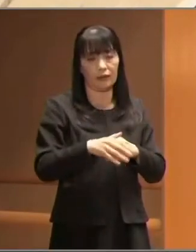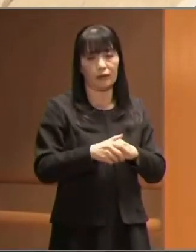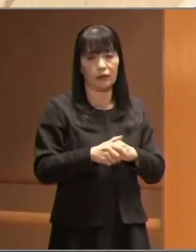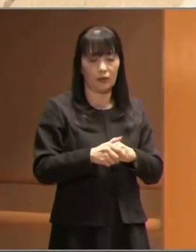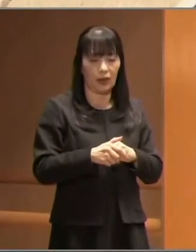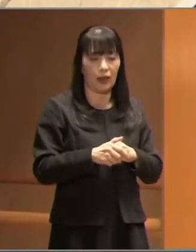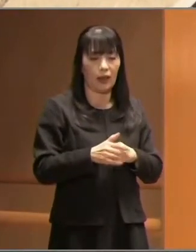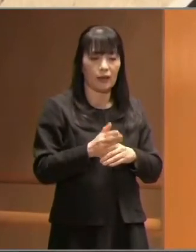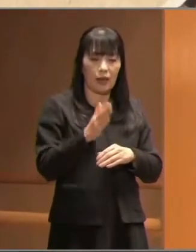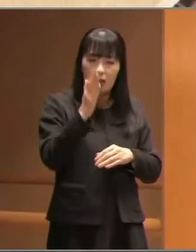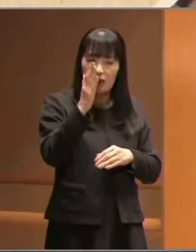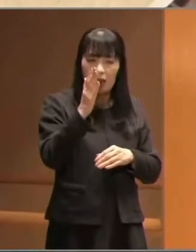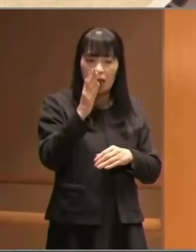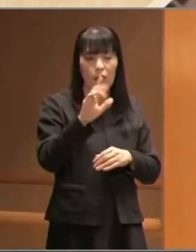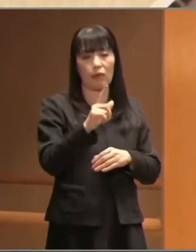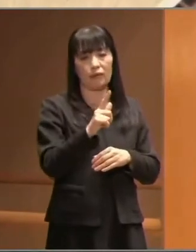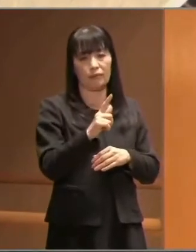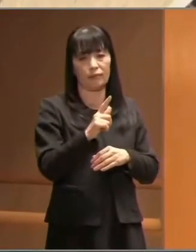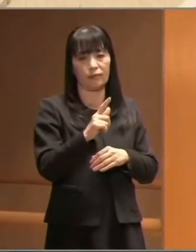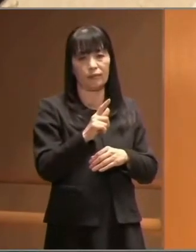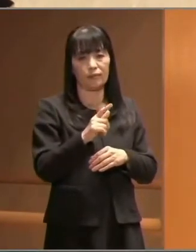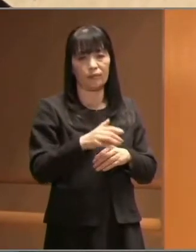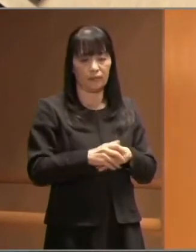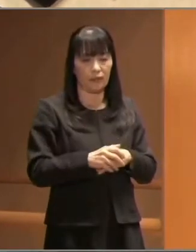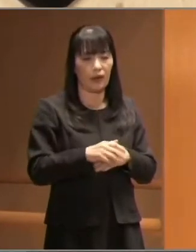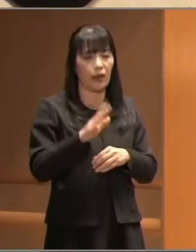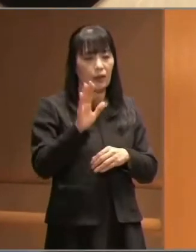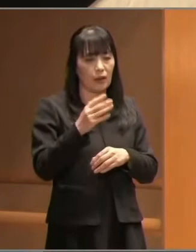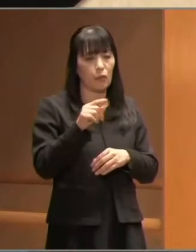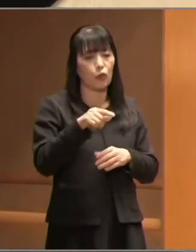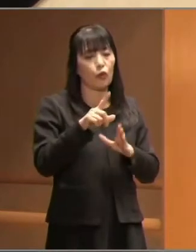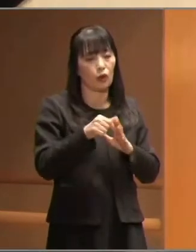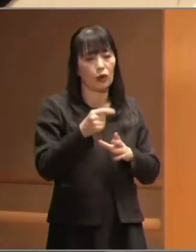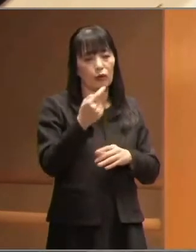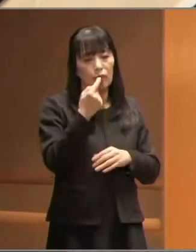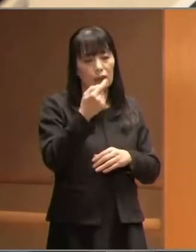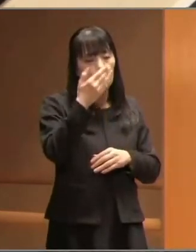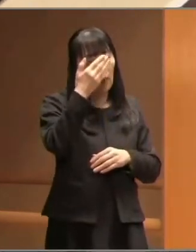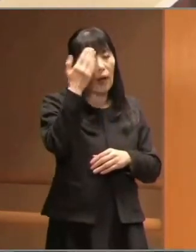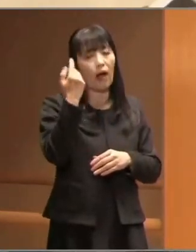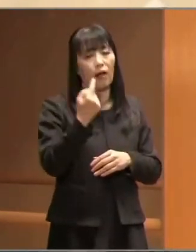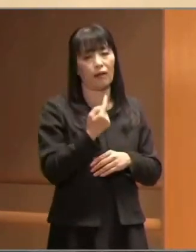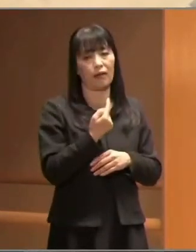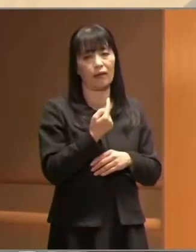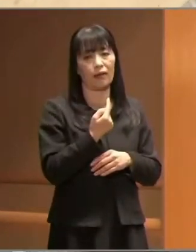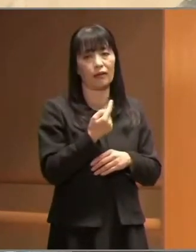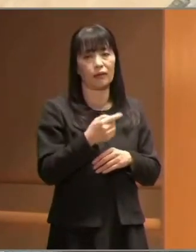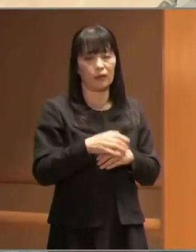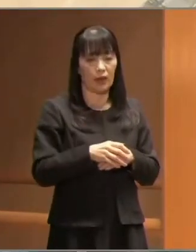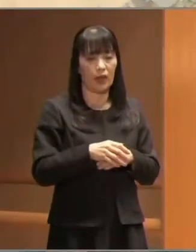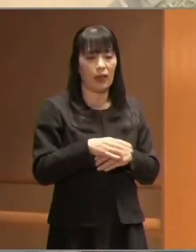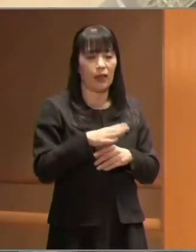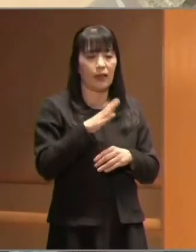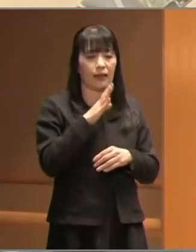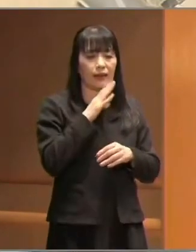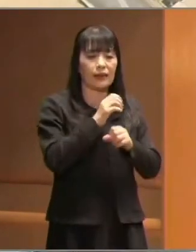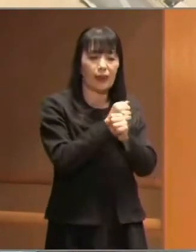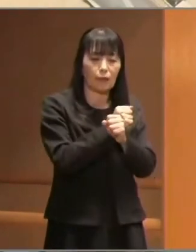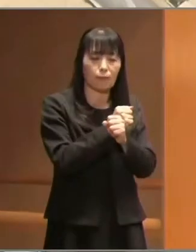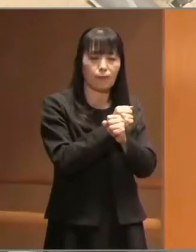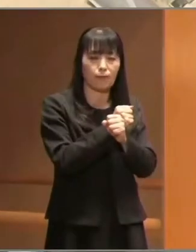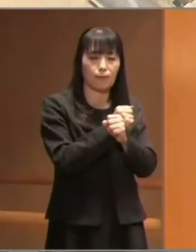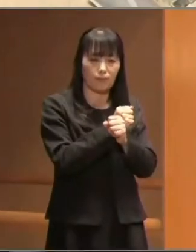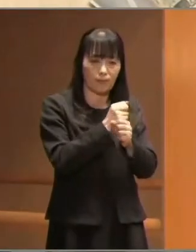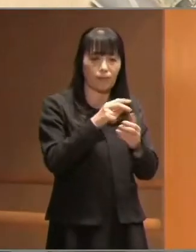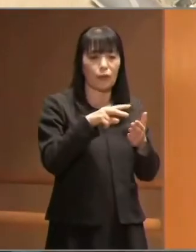in the past. So I was not ready to do that. However, I was young at that time. So just for an